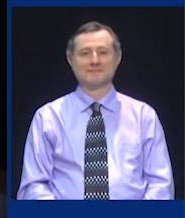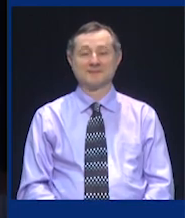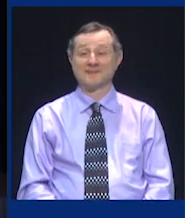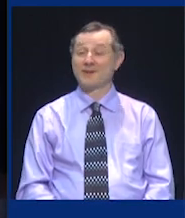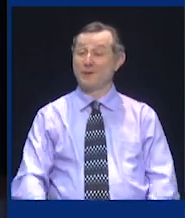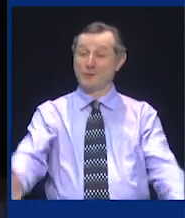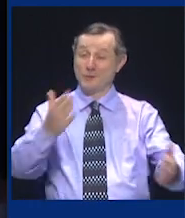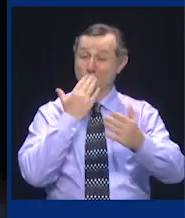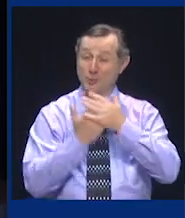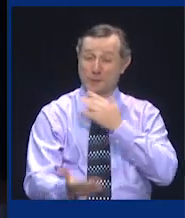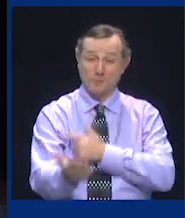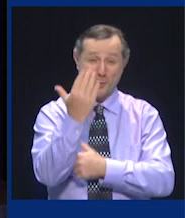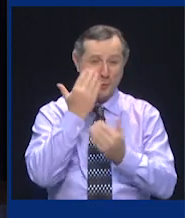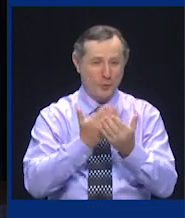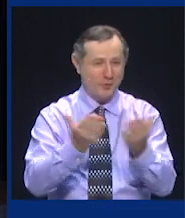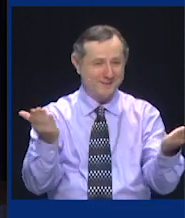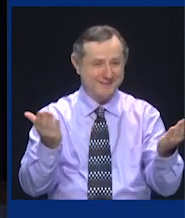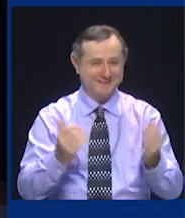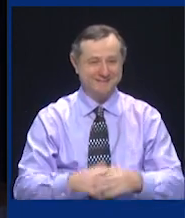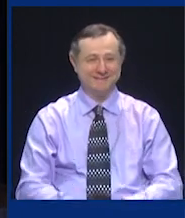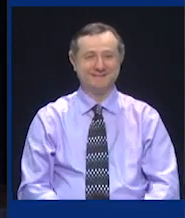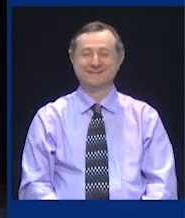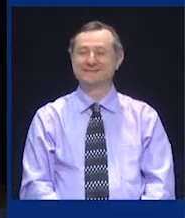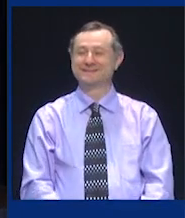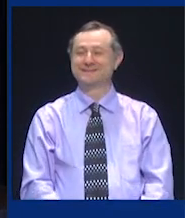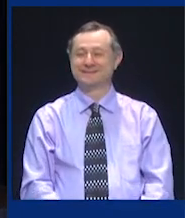Good morning. We